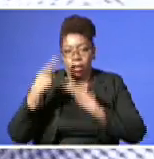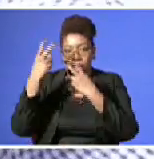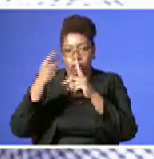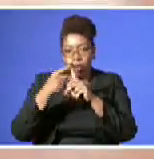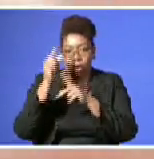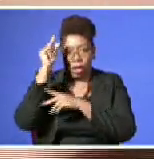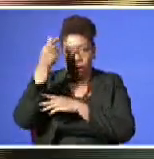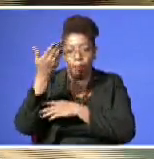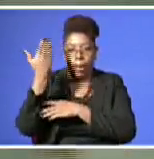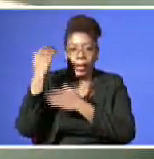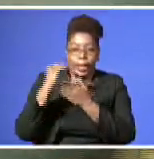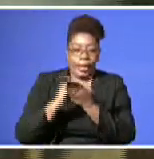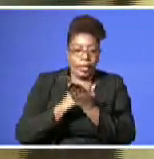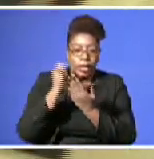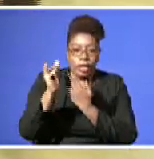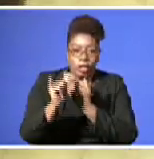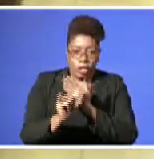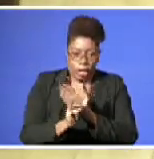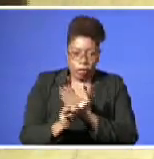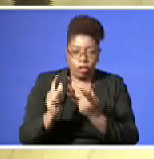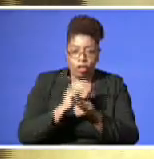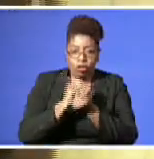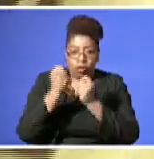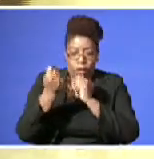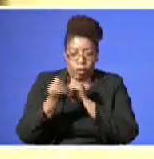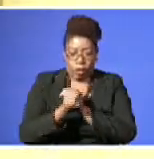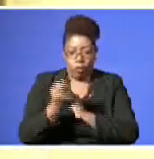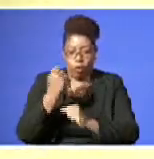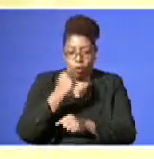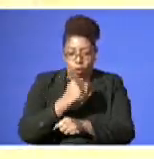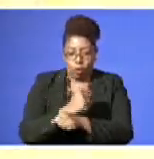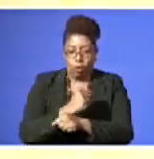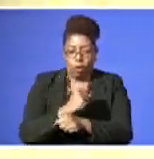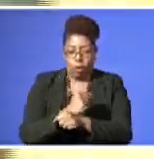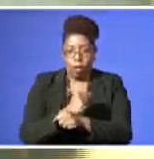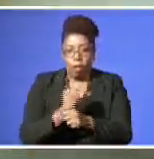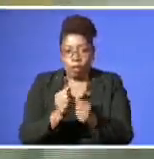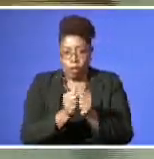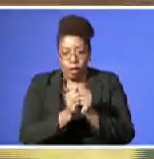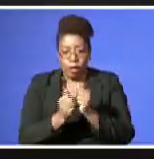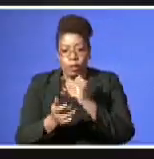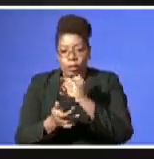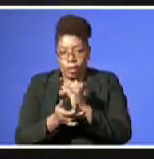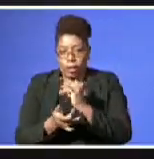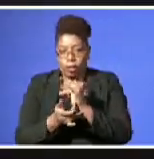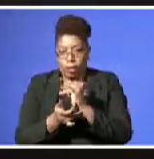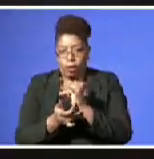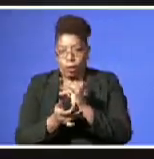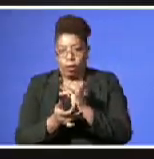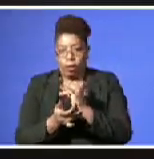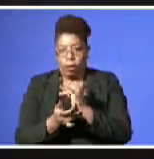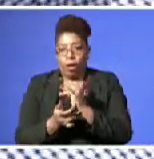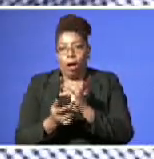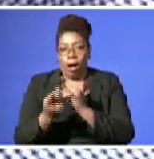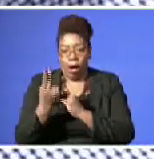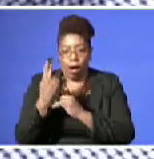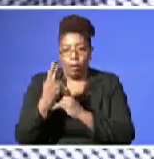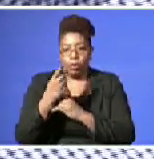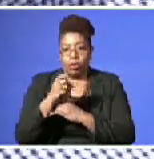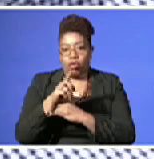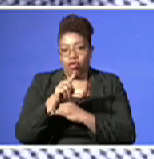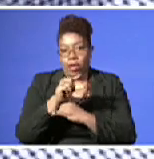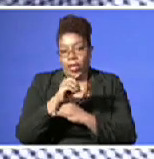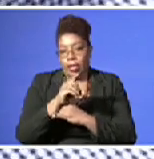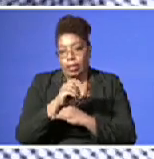in January of this year. He says the transformations will work hand in hand with the technical upgrades at the Industrial Tribunal. The four